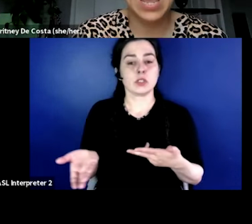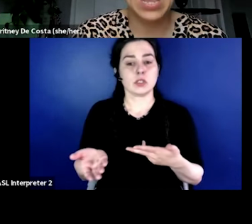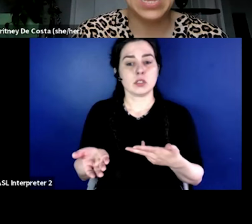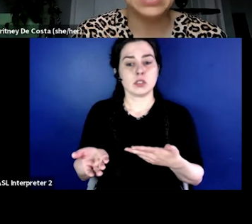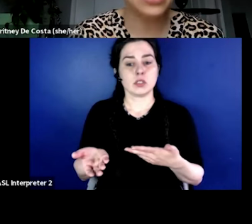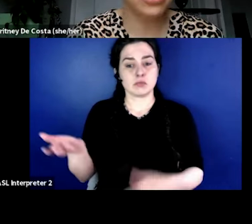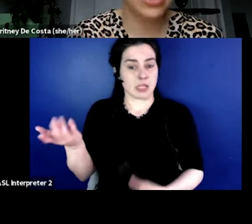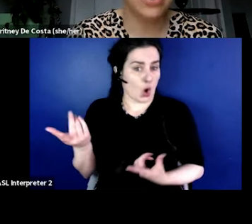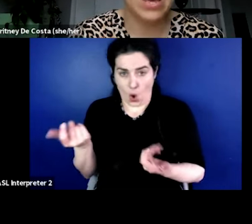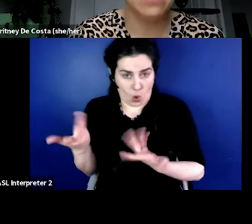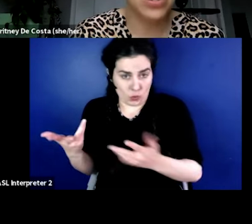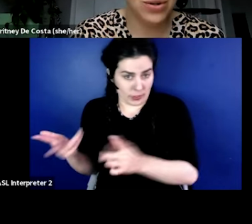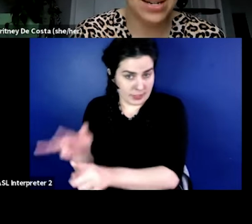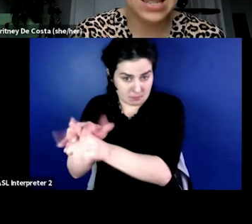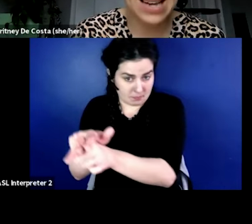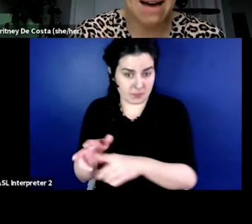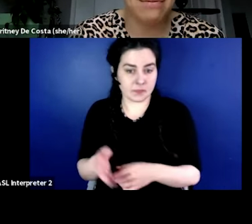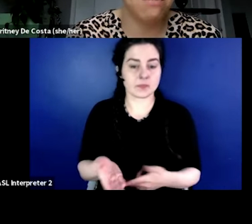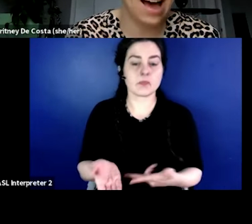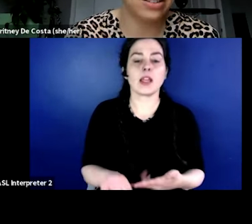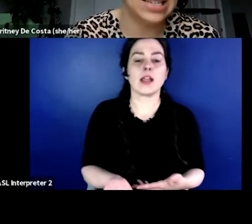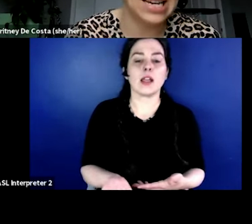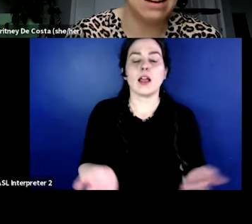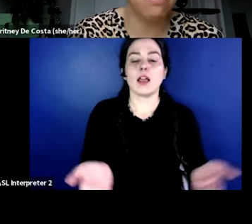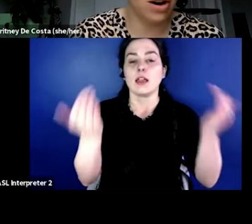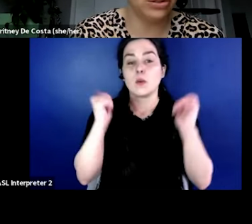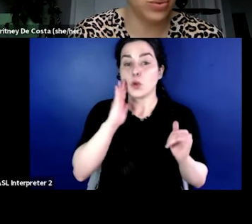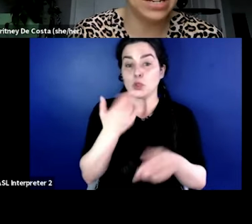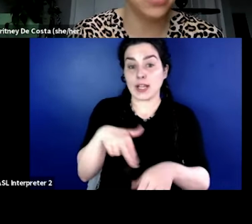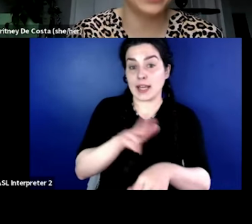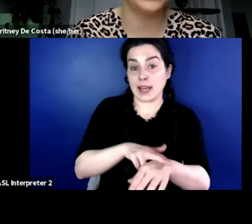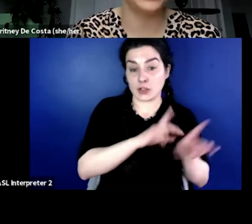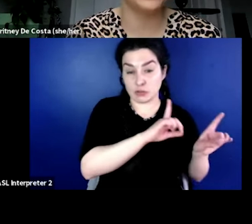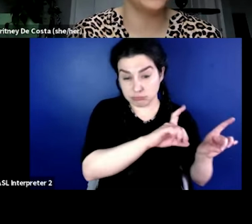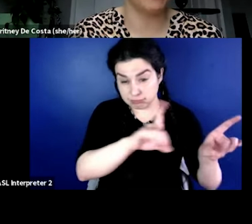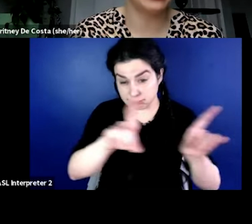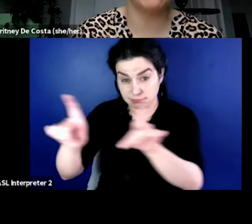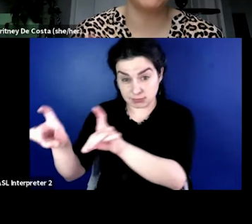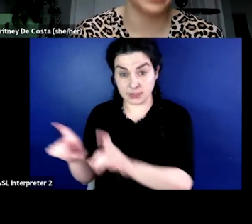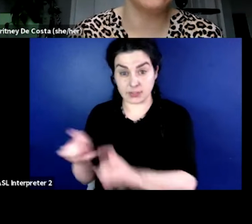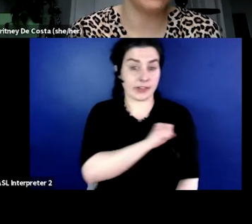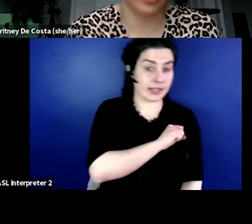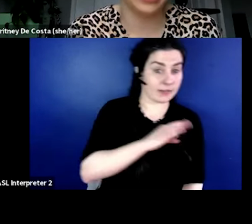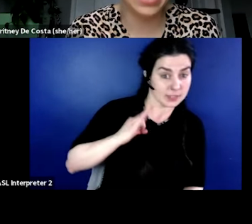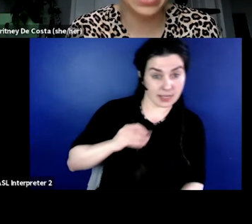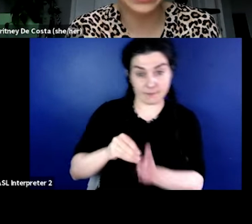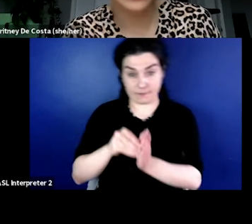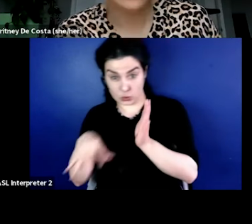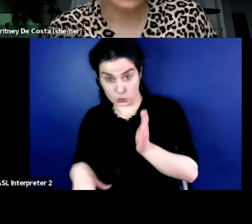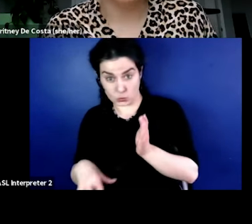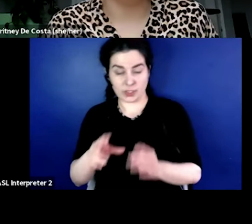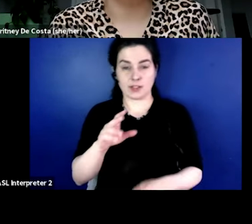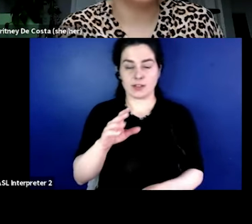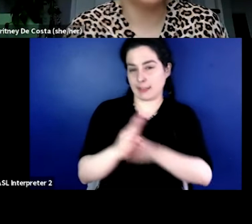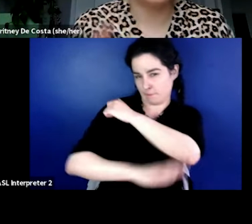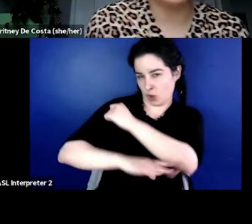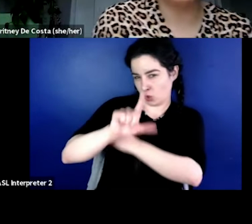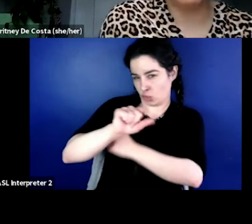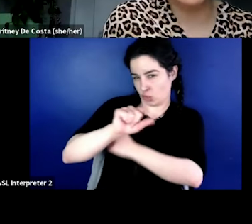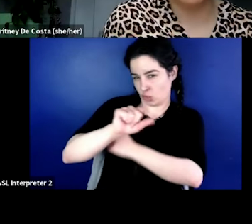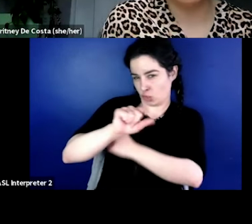to be doing a national survey of students, staff, and faculty in fall 2022. So watch out for that if you work in